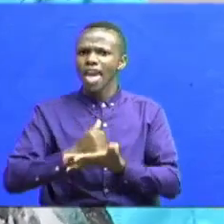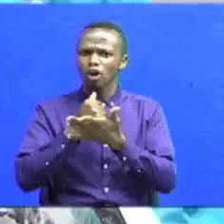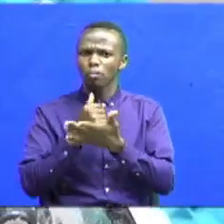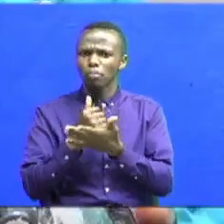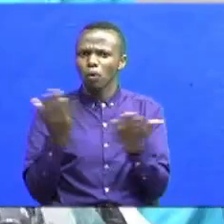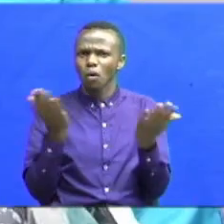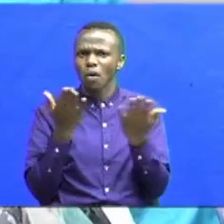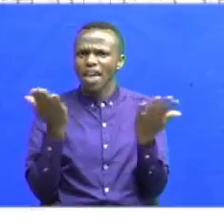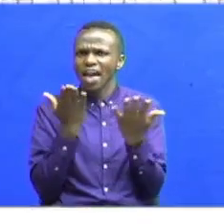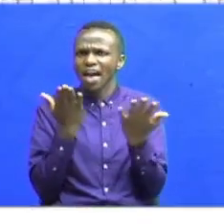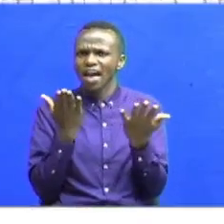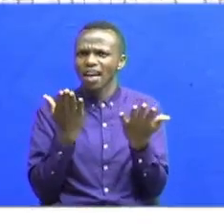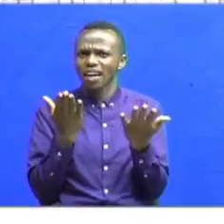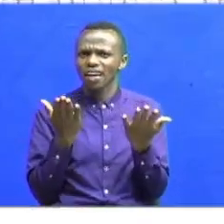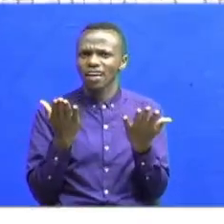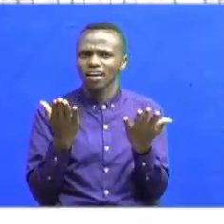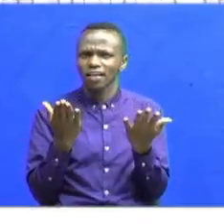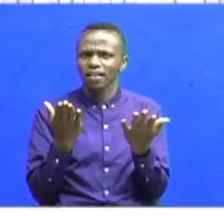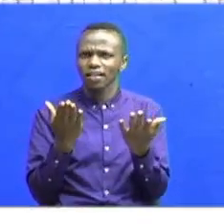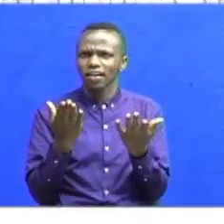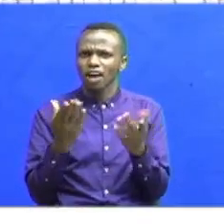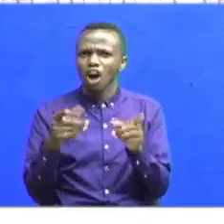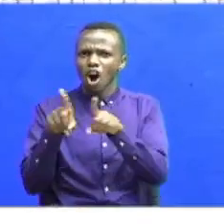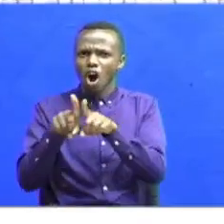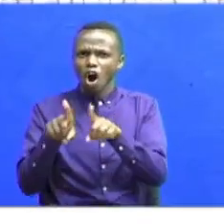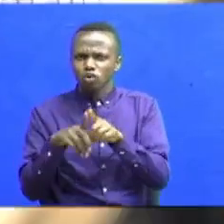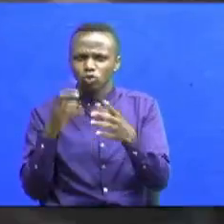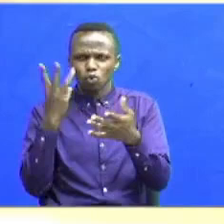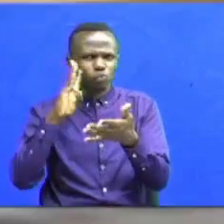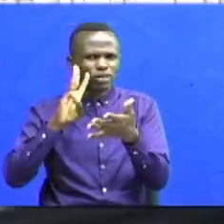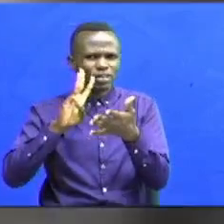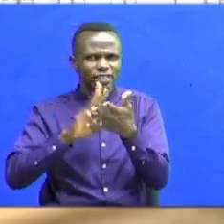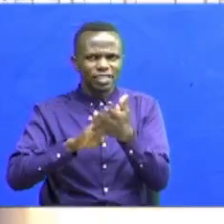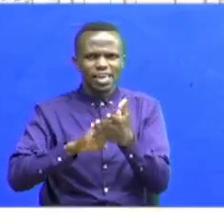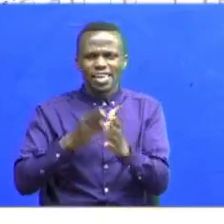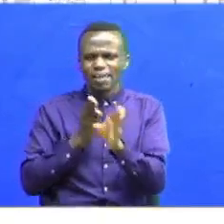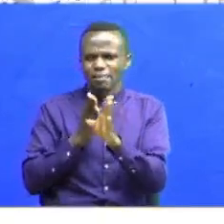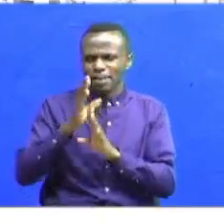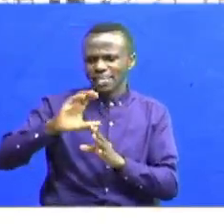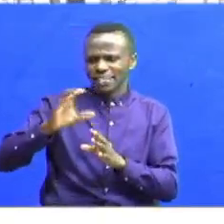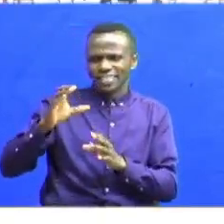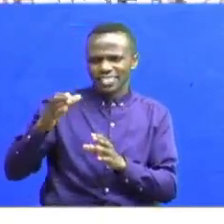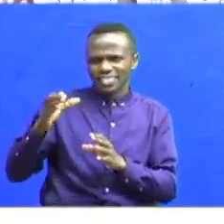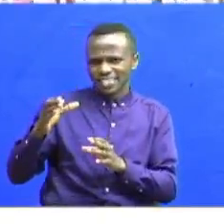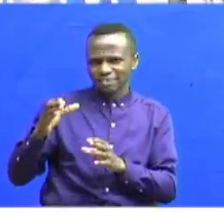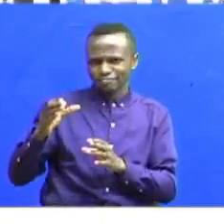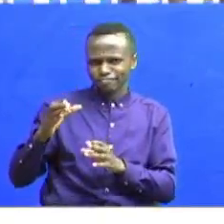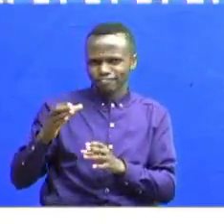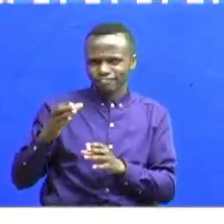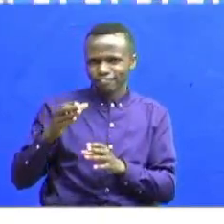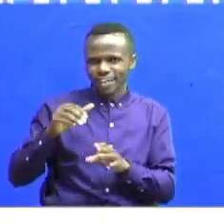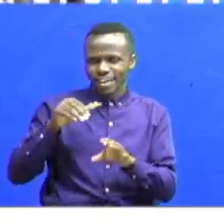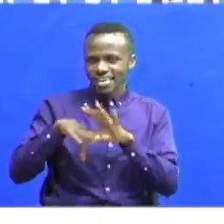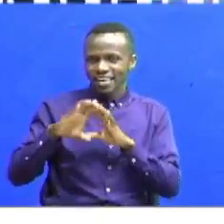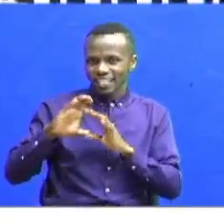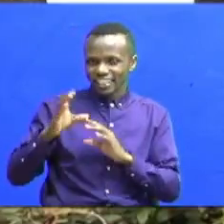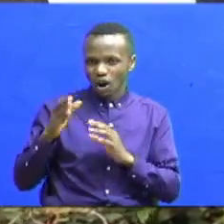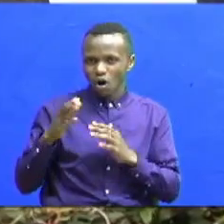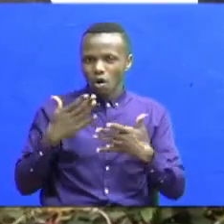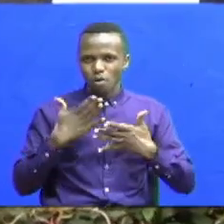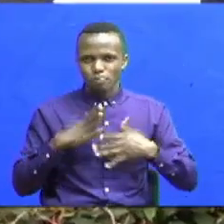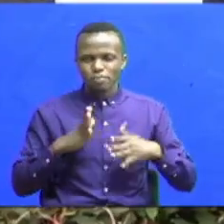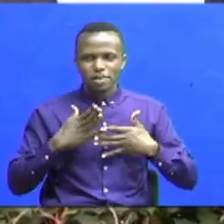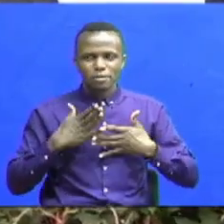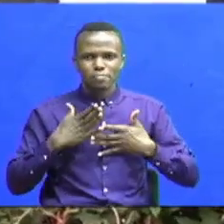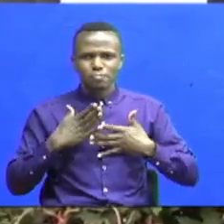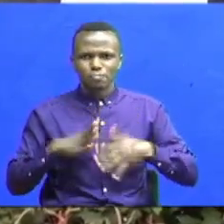hapa inasaidia na wapi? Similar ambience was also witnessed across major cities and towns, where other regions experience extreme conditions,